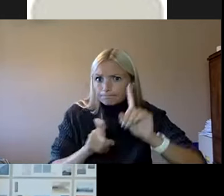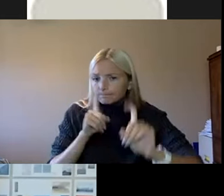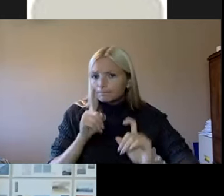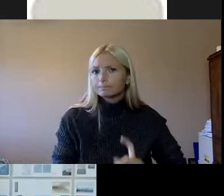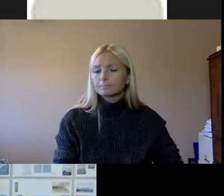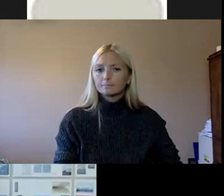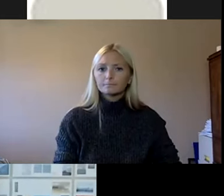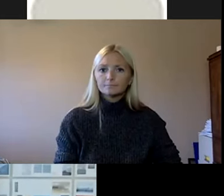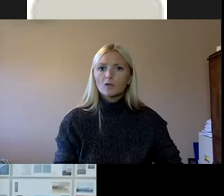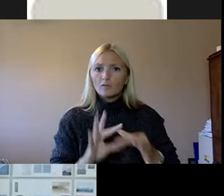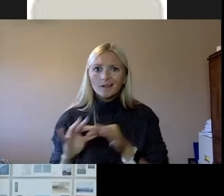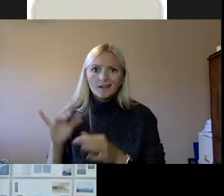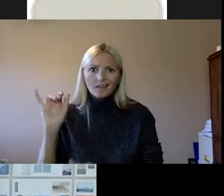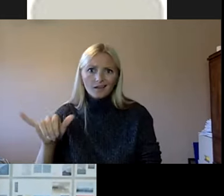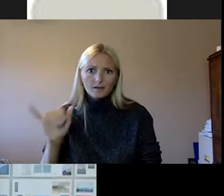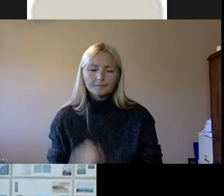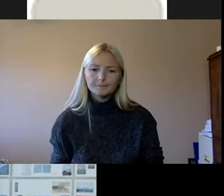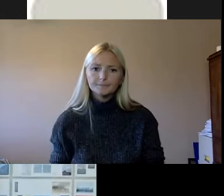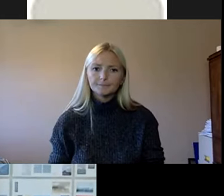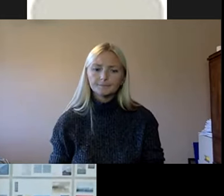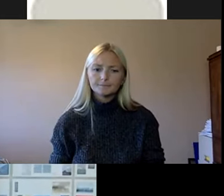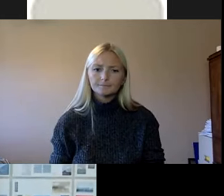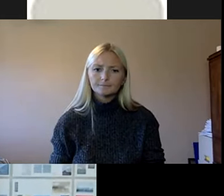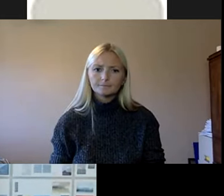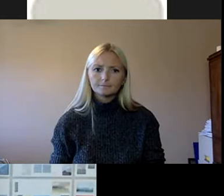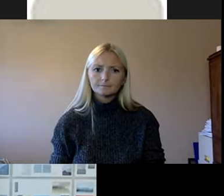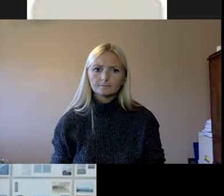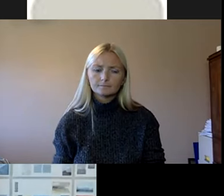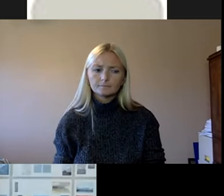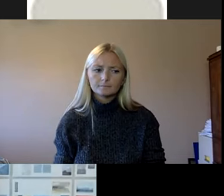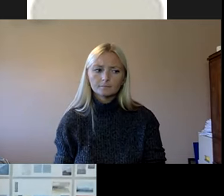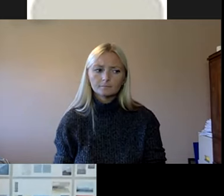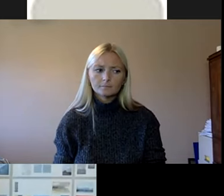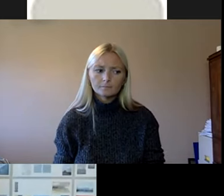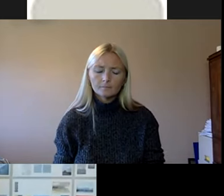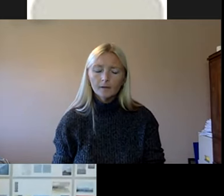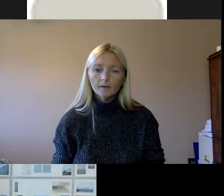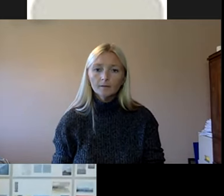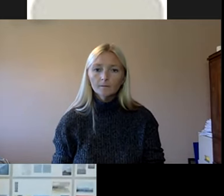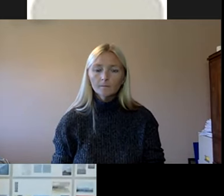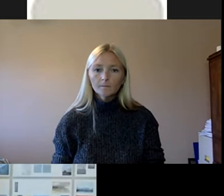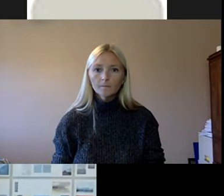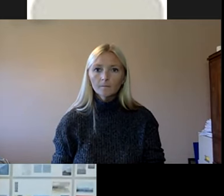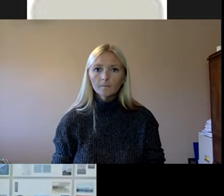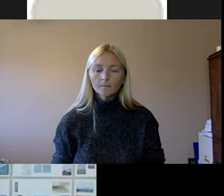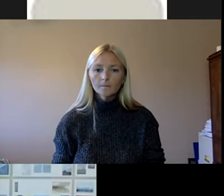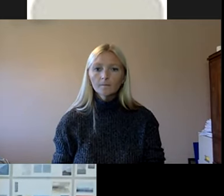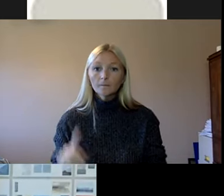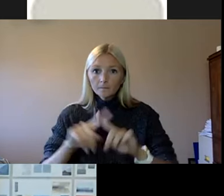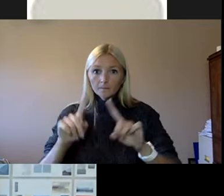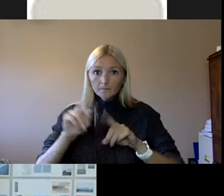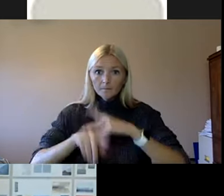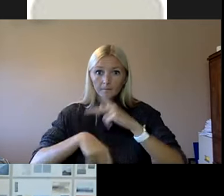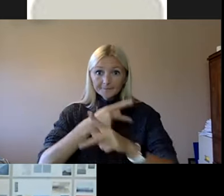regard, because there are different learning modes that could be developed. But that's one